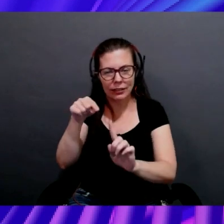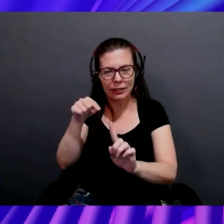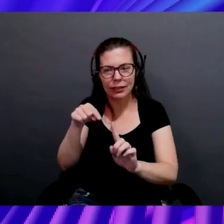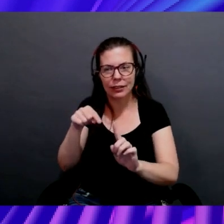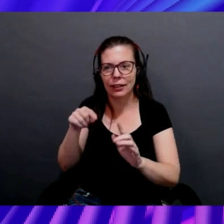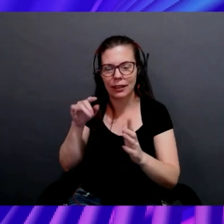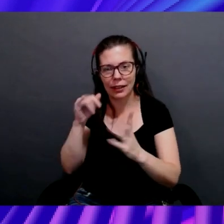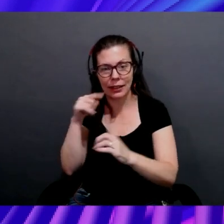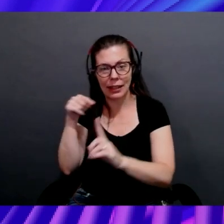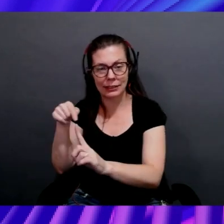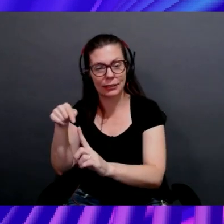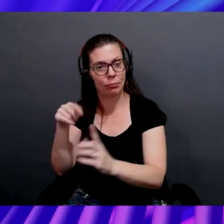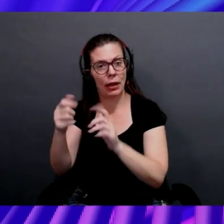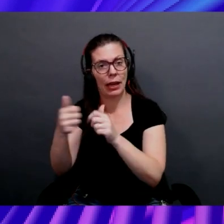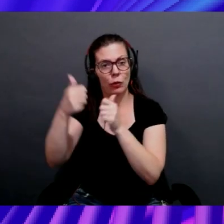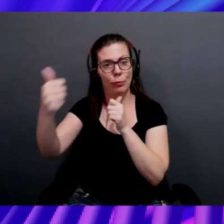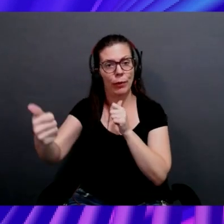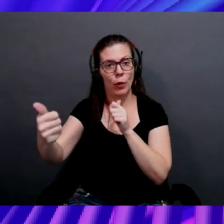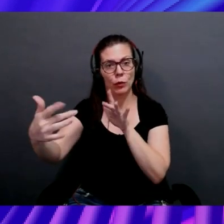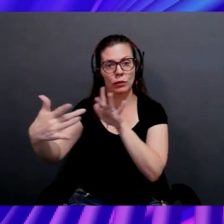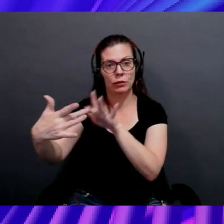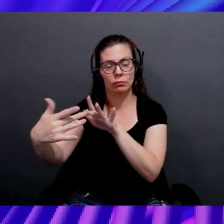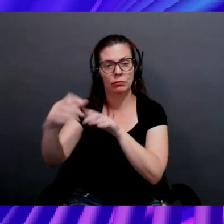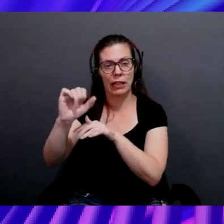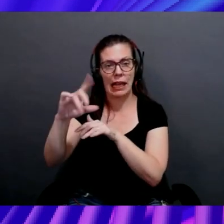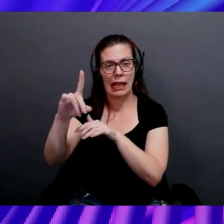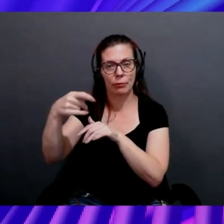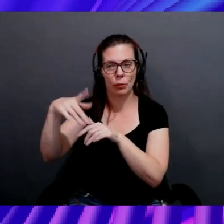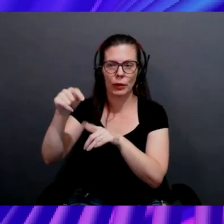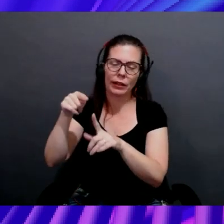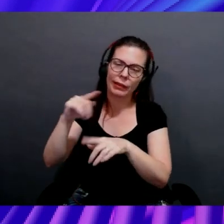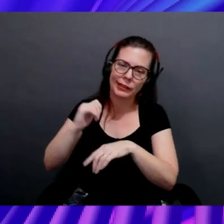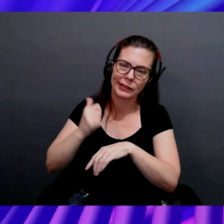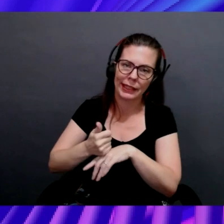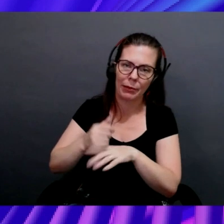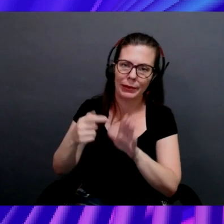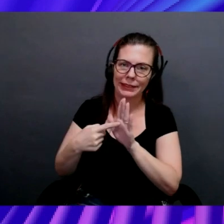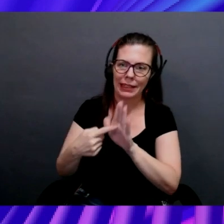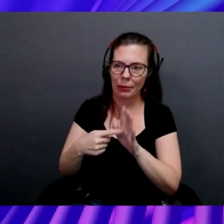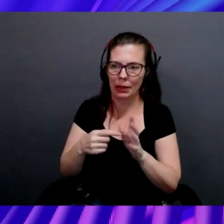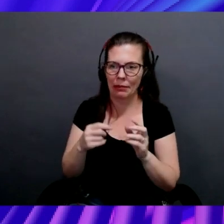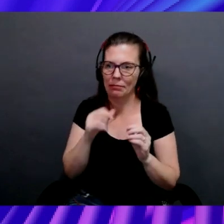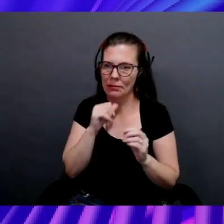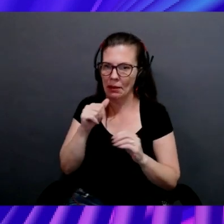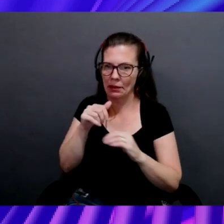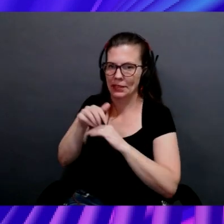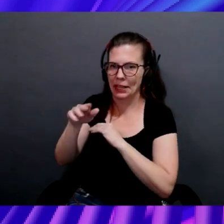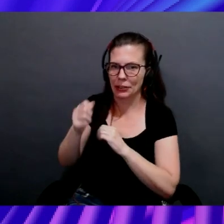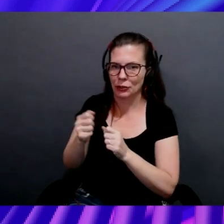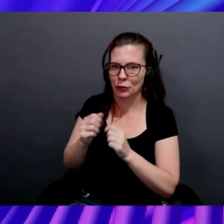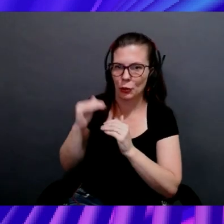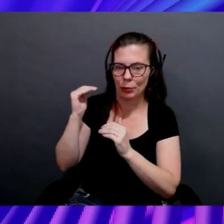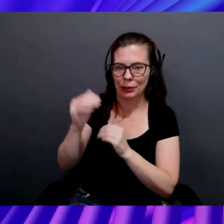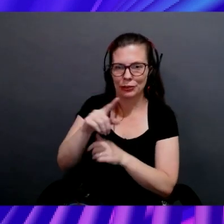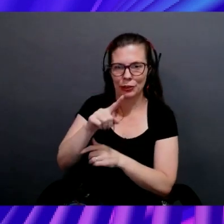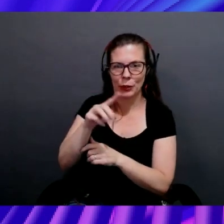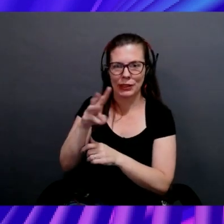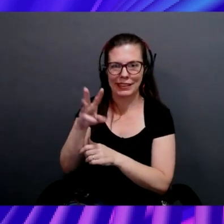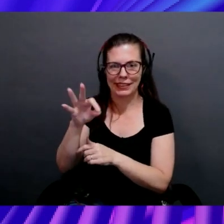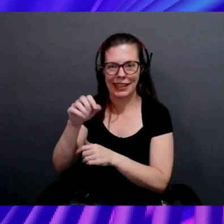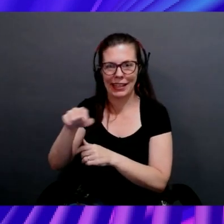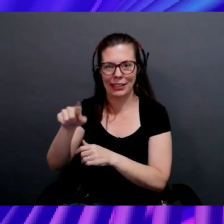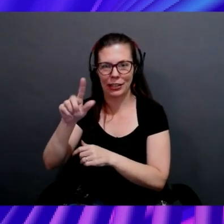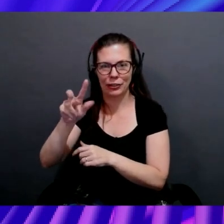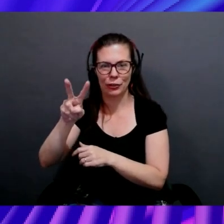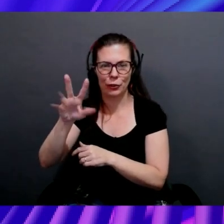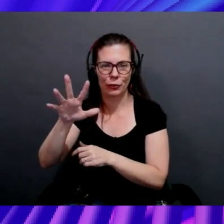Yeah. Now, this is a little bit of a contrived example, obviously. I don't think I'm sending too much data to 169.254, but I could